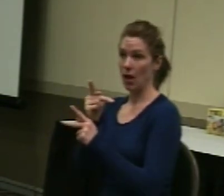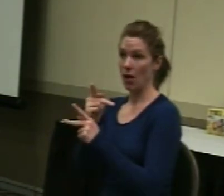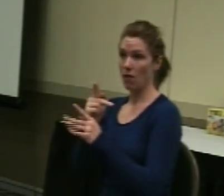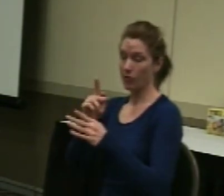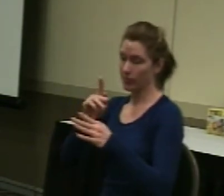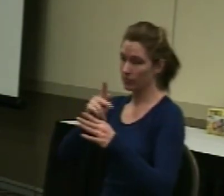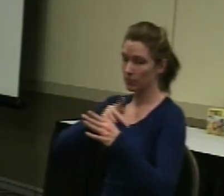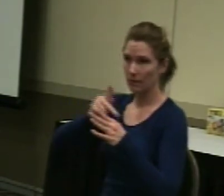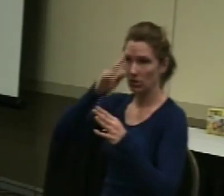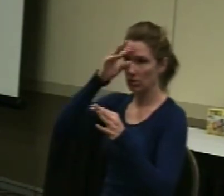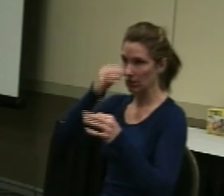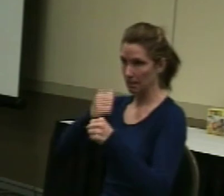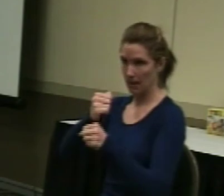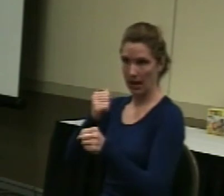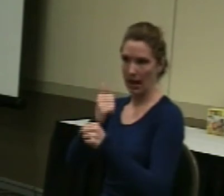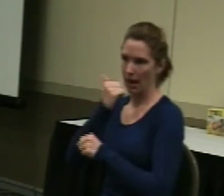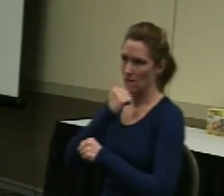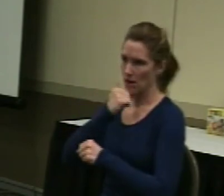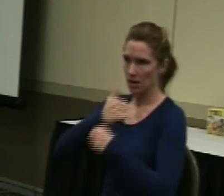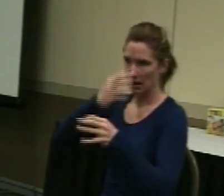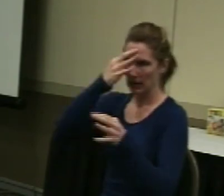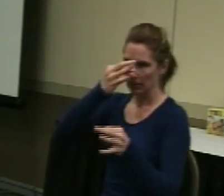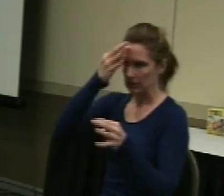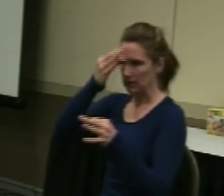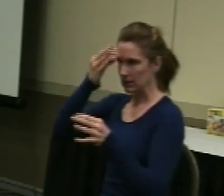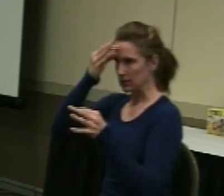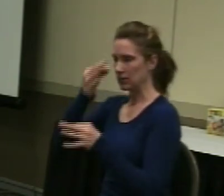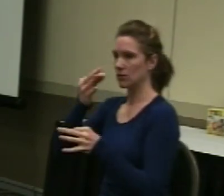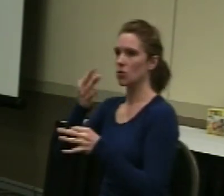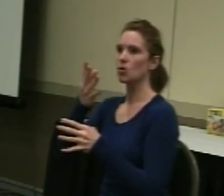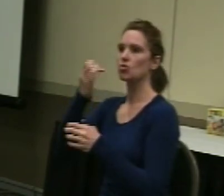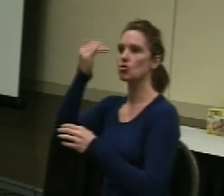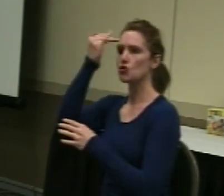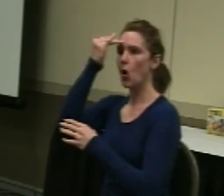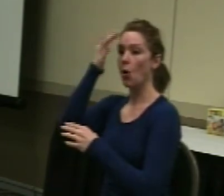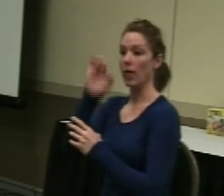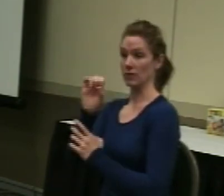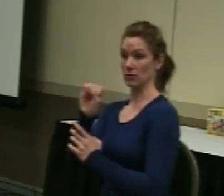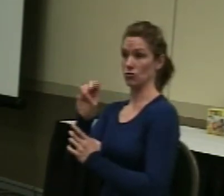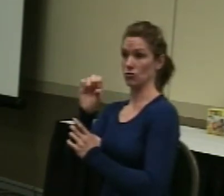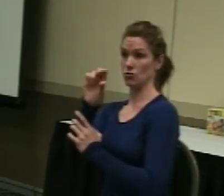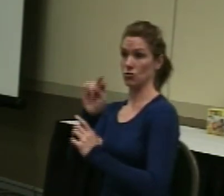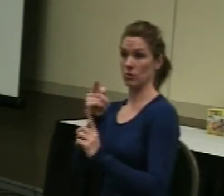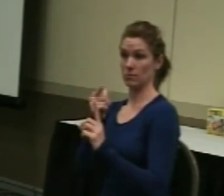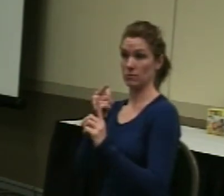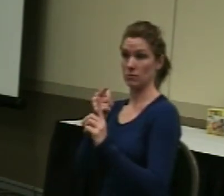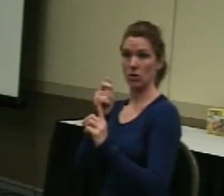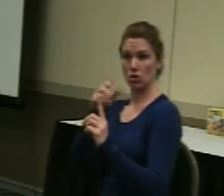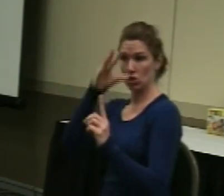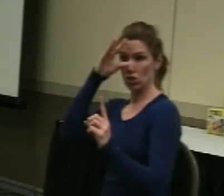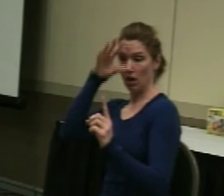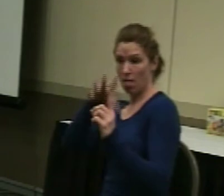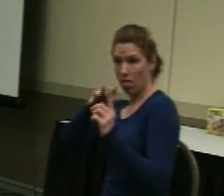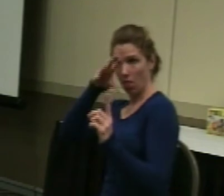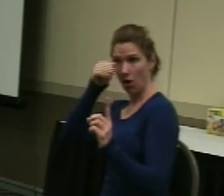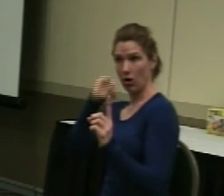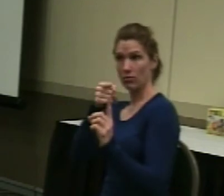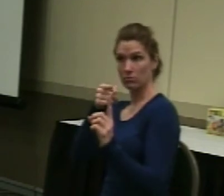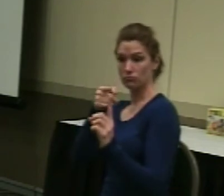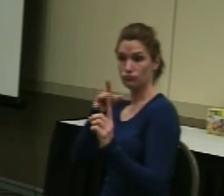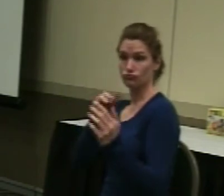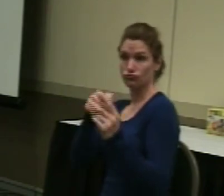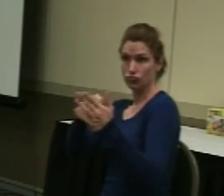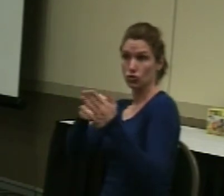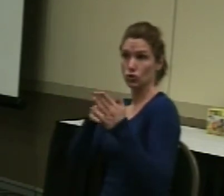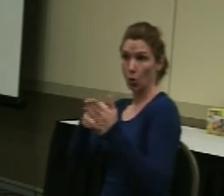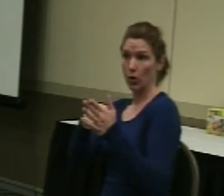you make on a daily basis, know that what Susan has learned, she's showing you, right? She's showing you.